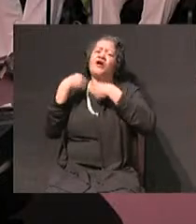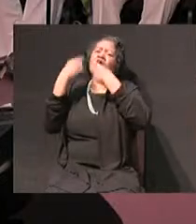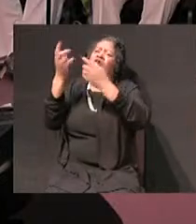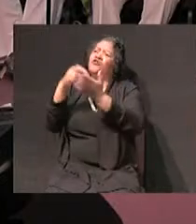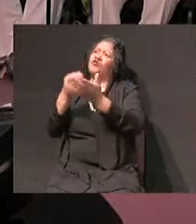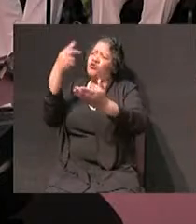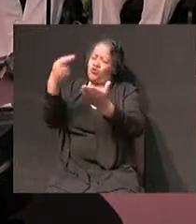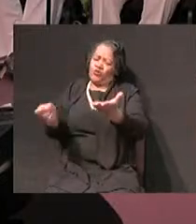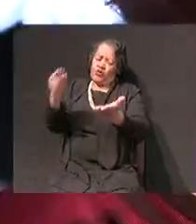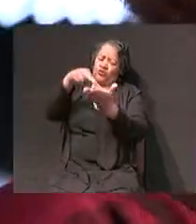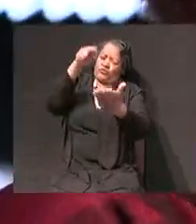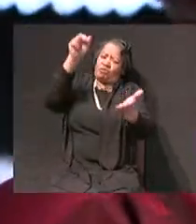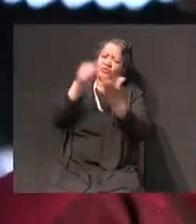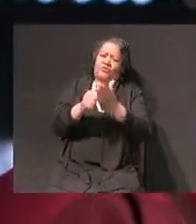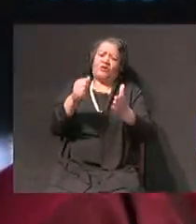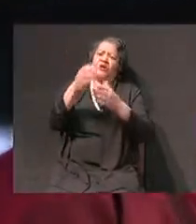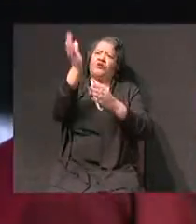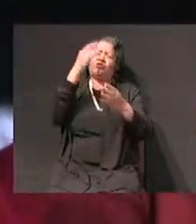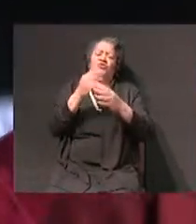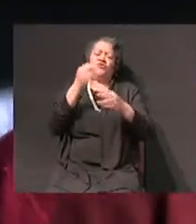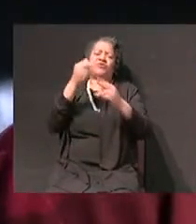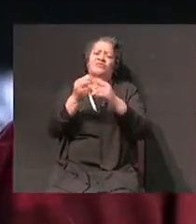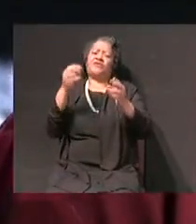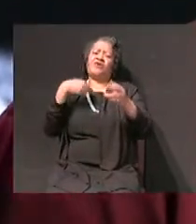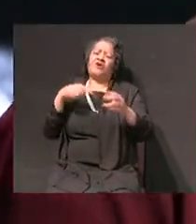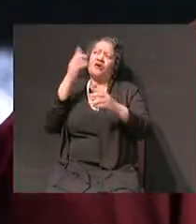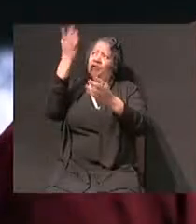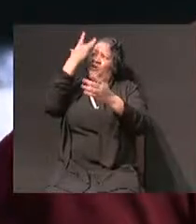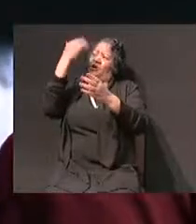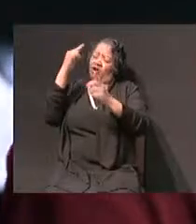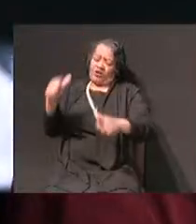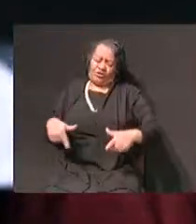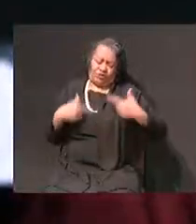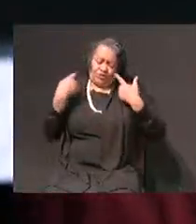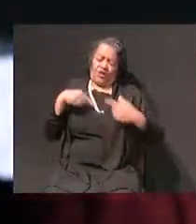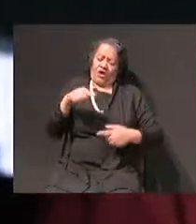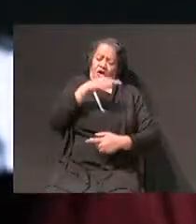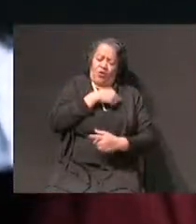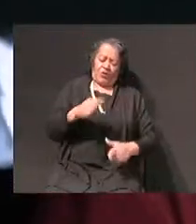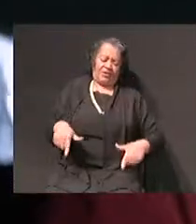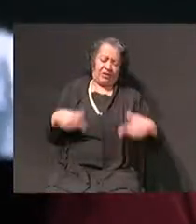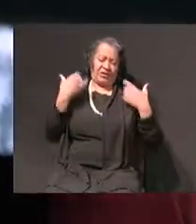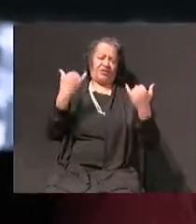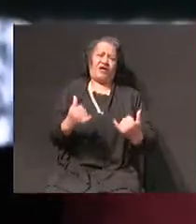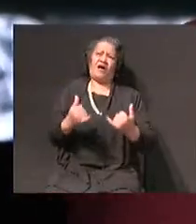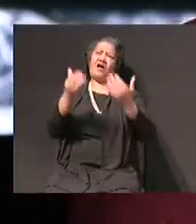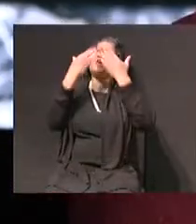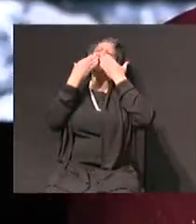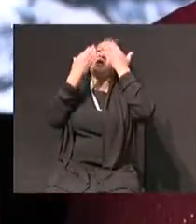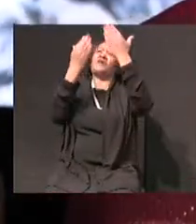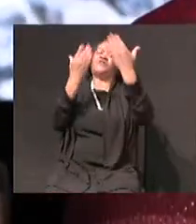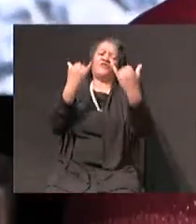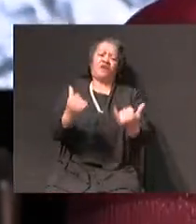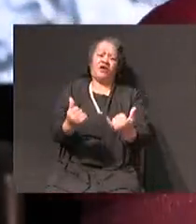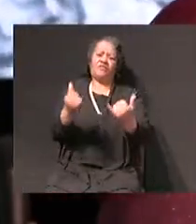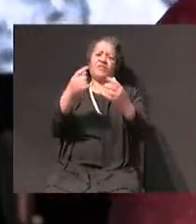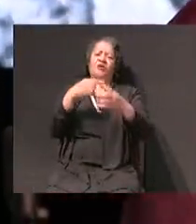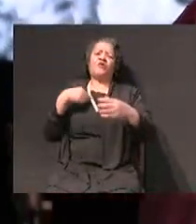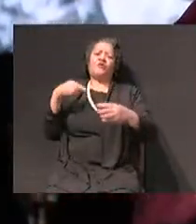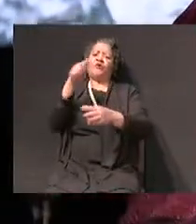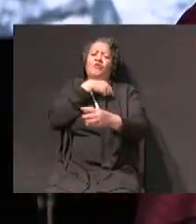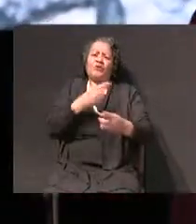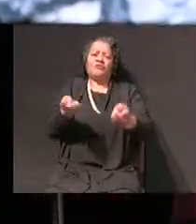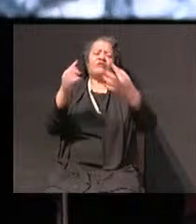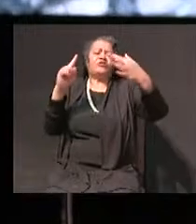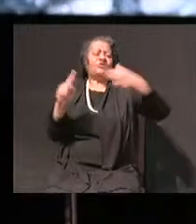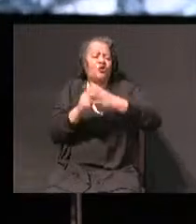got up. Because you live, God, we live. And for that, we say thank you. We thank you, God, and we came for no